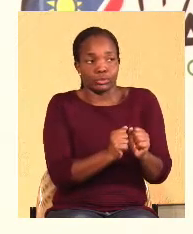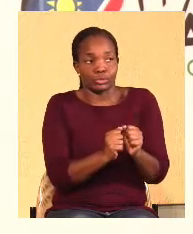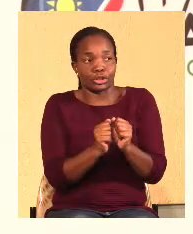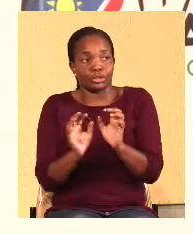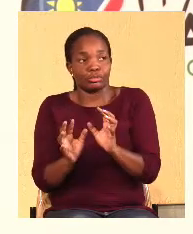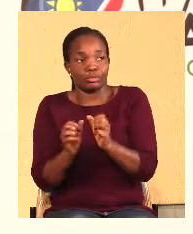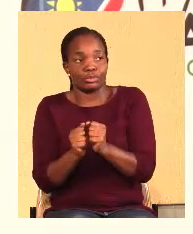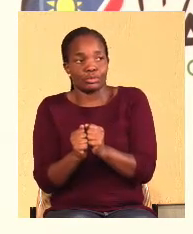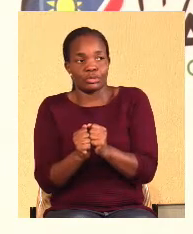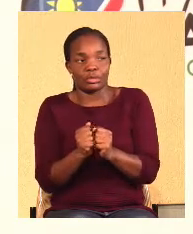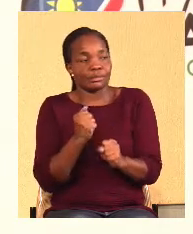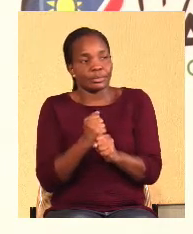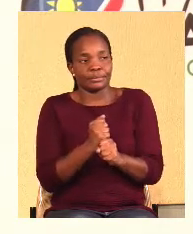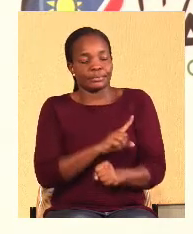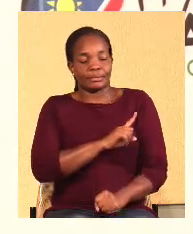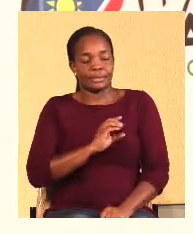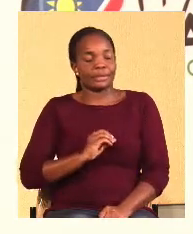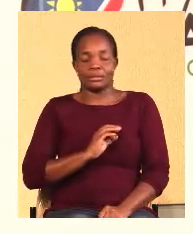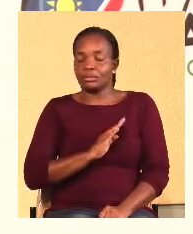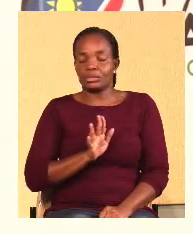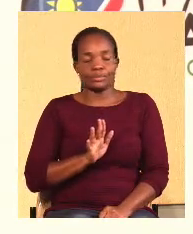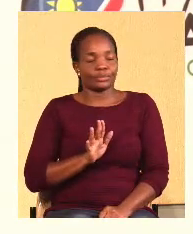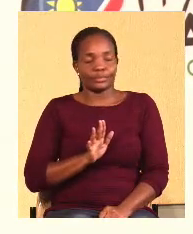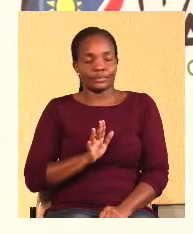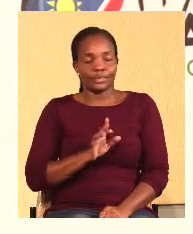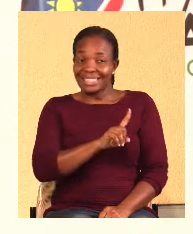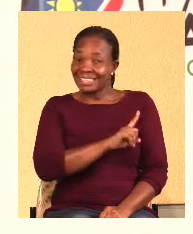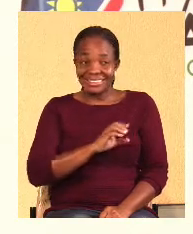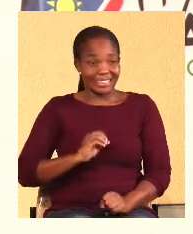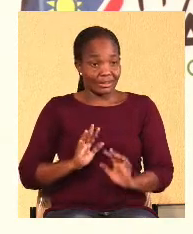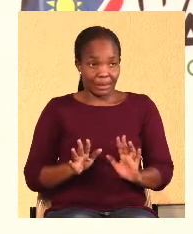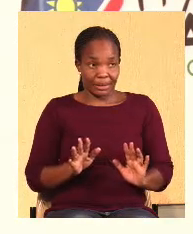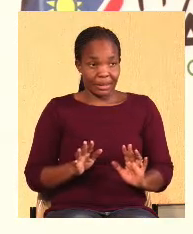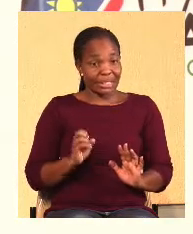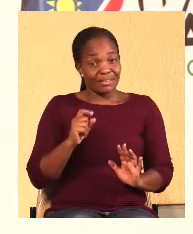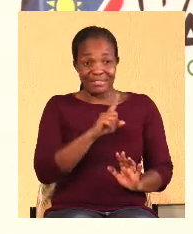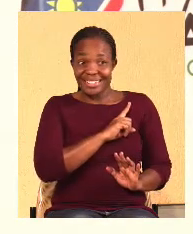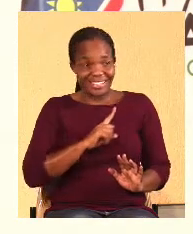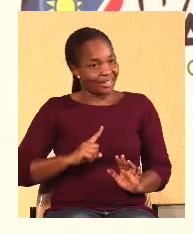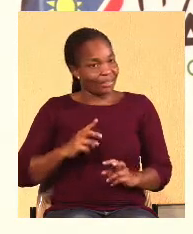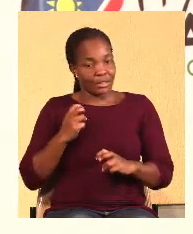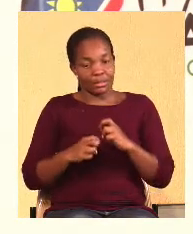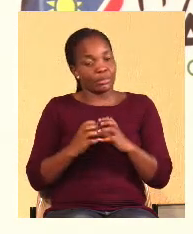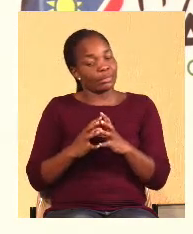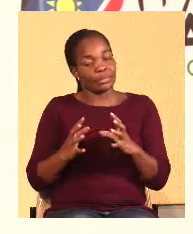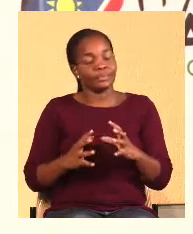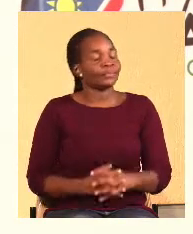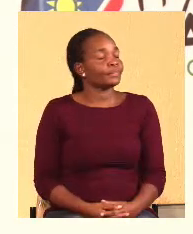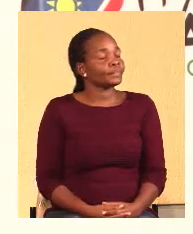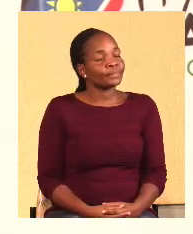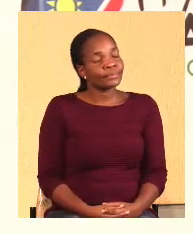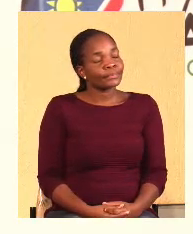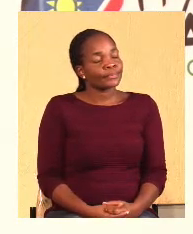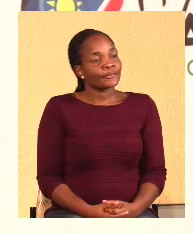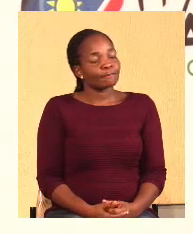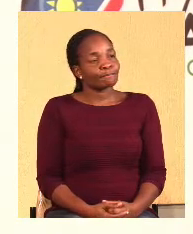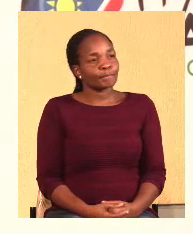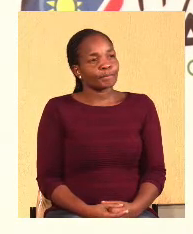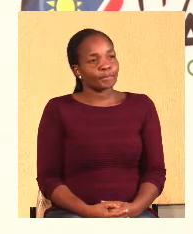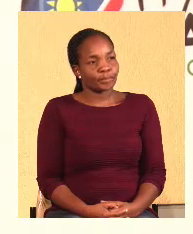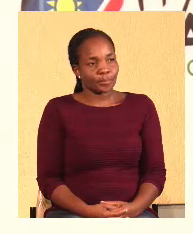has not changed. It's still at 10. If you are more than 10, then actually that's unlawful. The fact